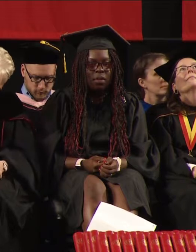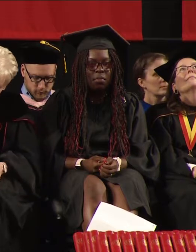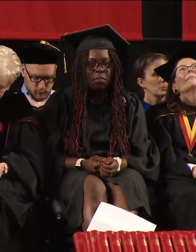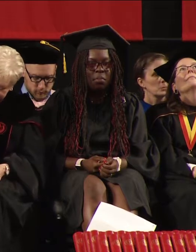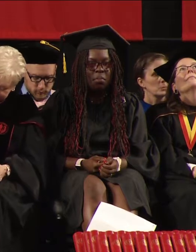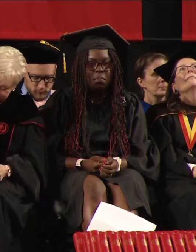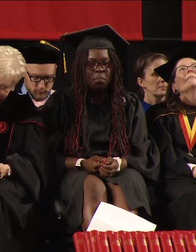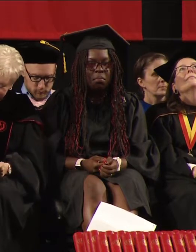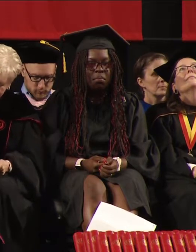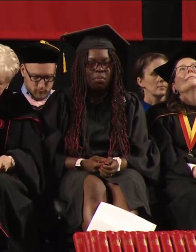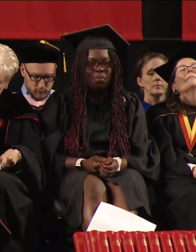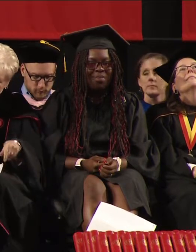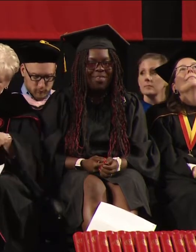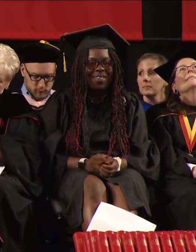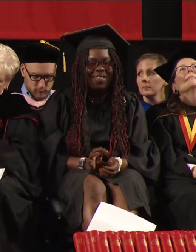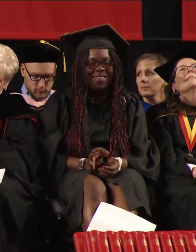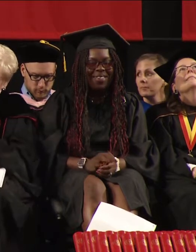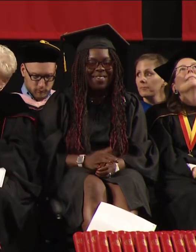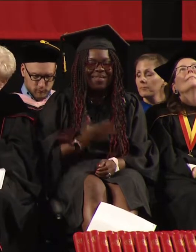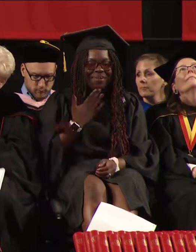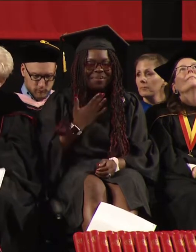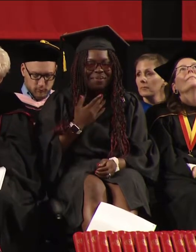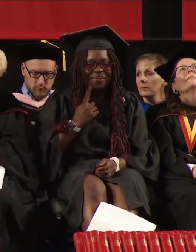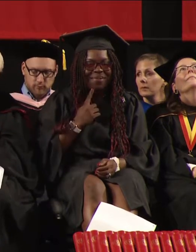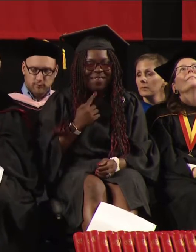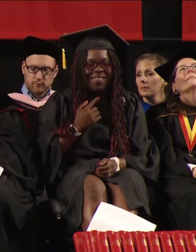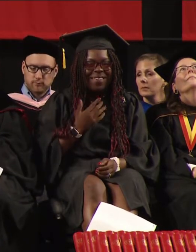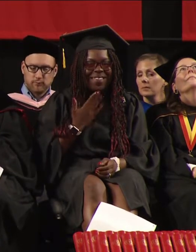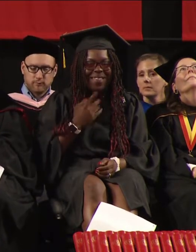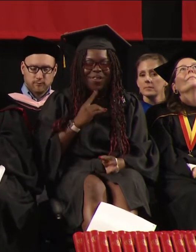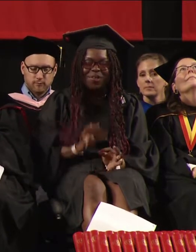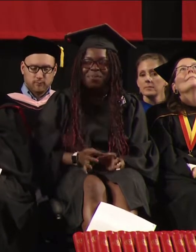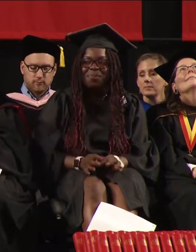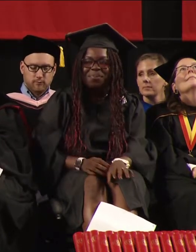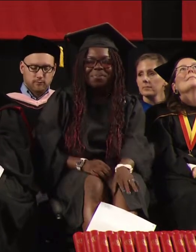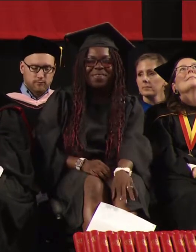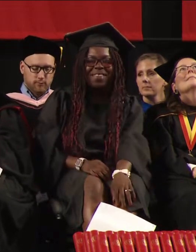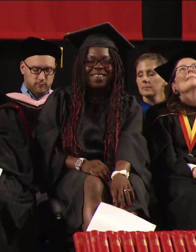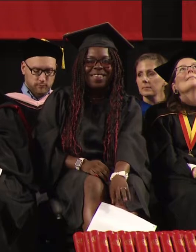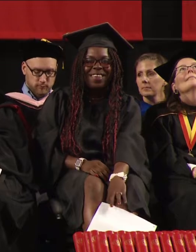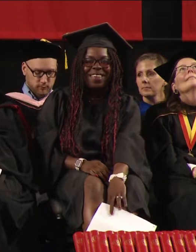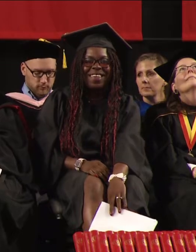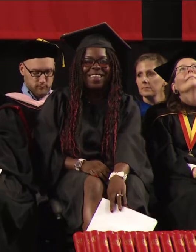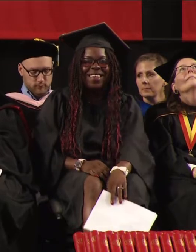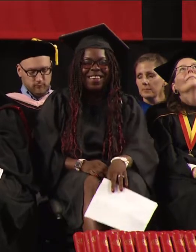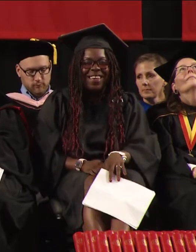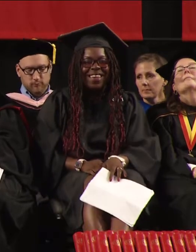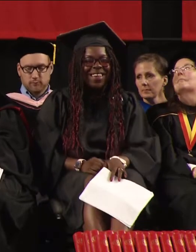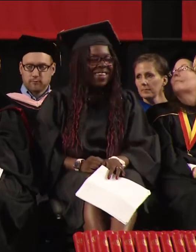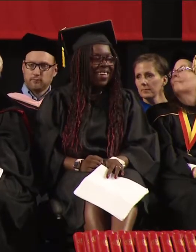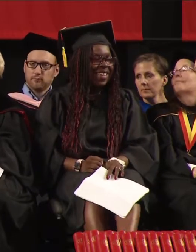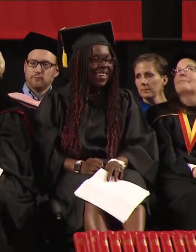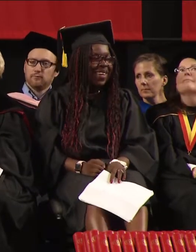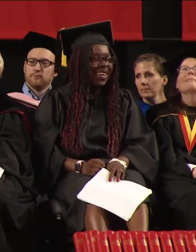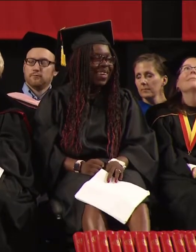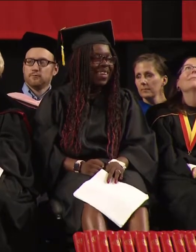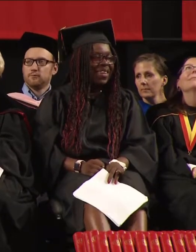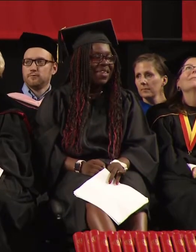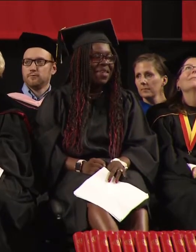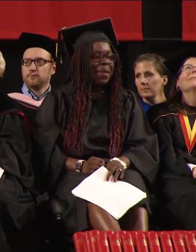1956. Now, I just want to say the criterion for being invited as a commencement speaker is that it should be